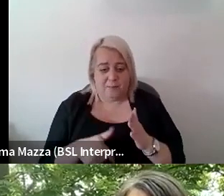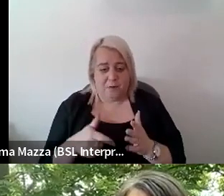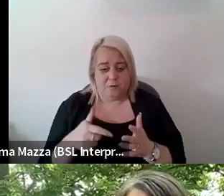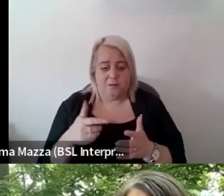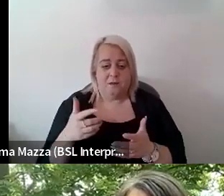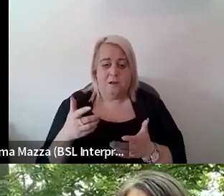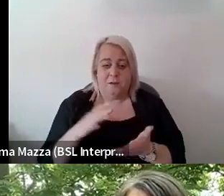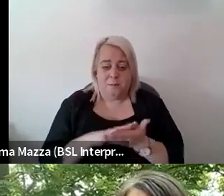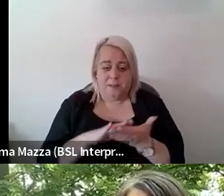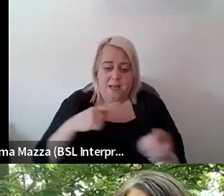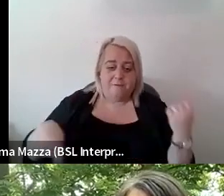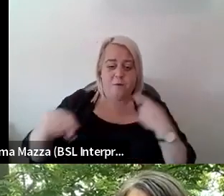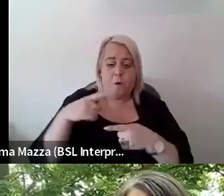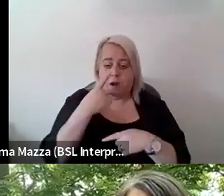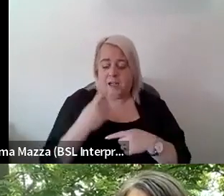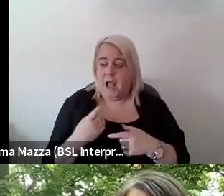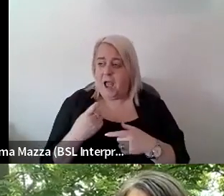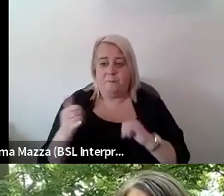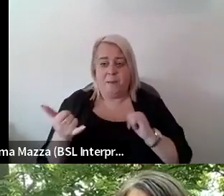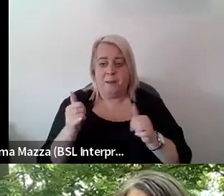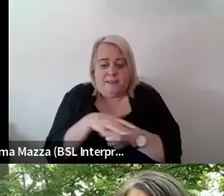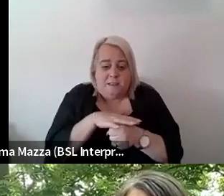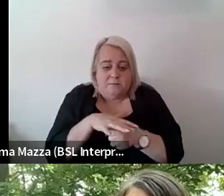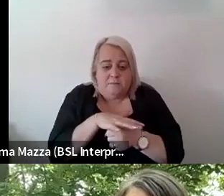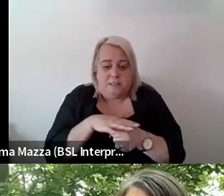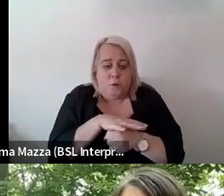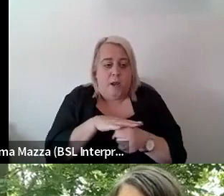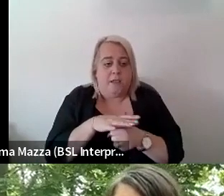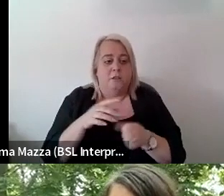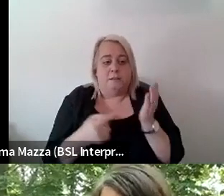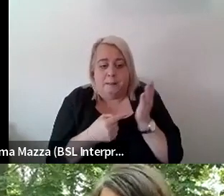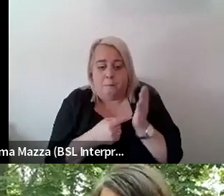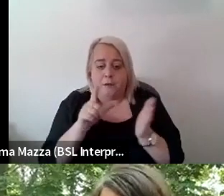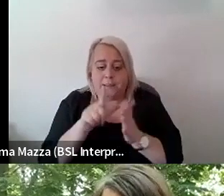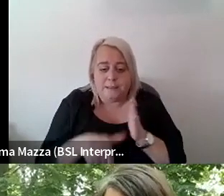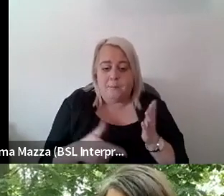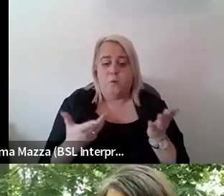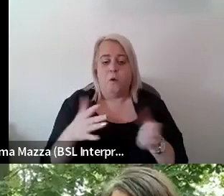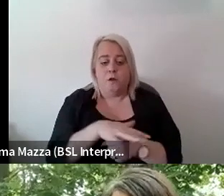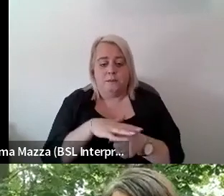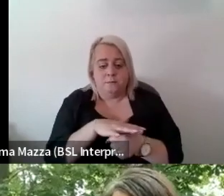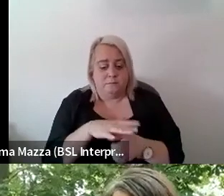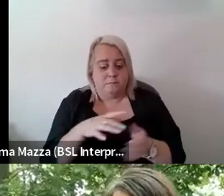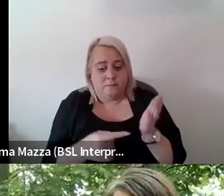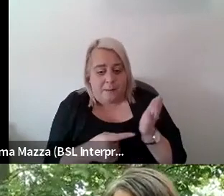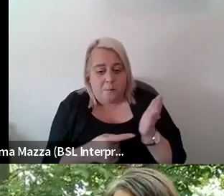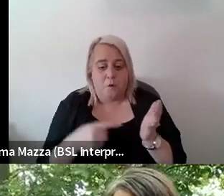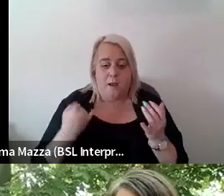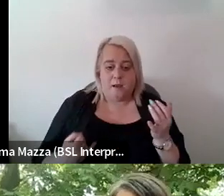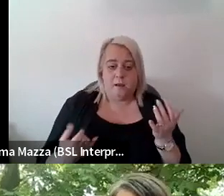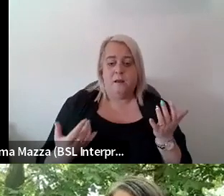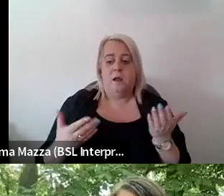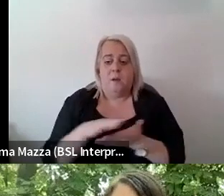through some kind of situational temporary disability. You know, and if you put it from